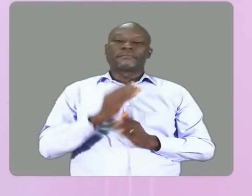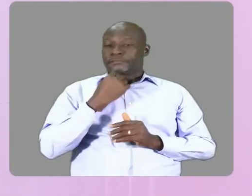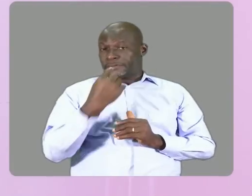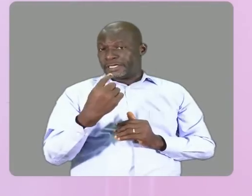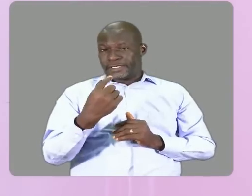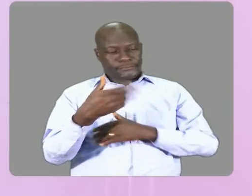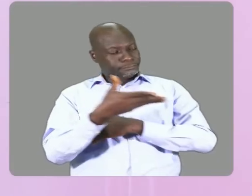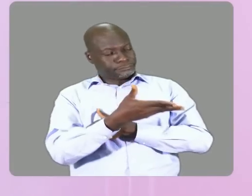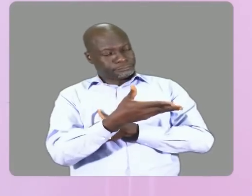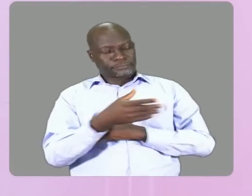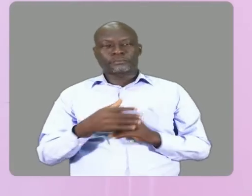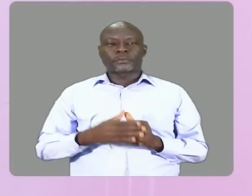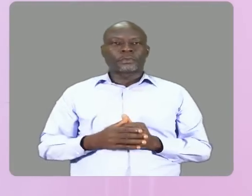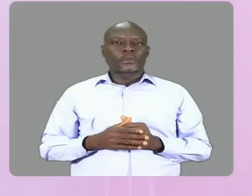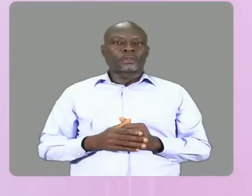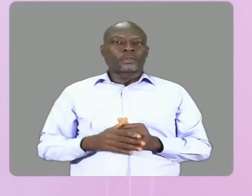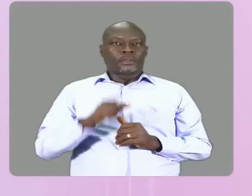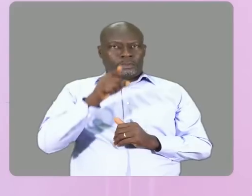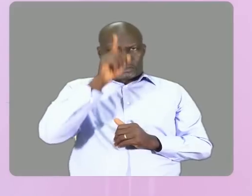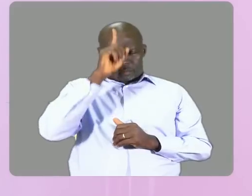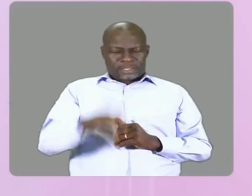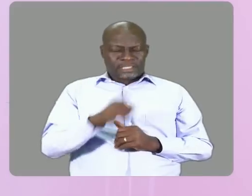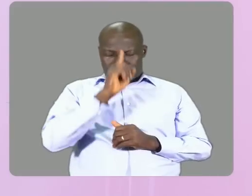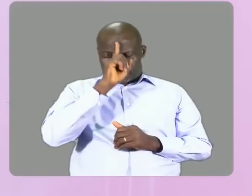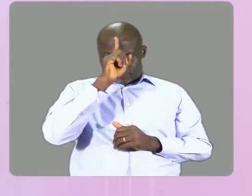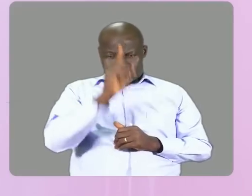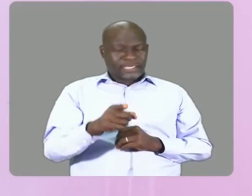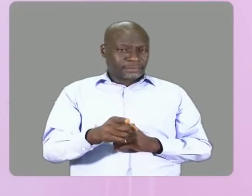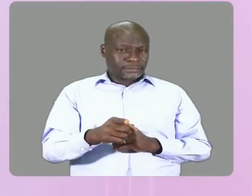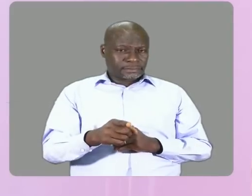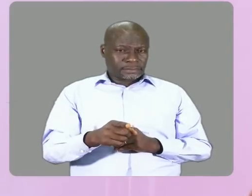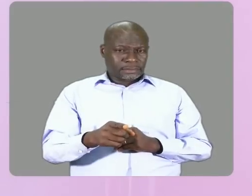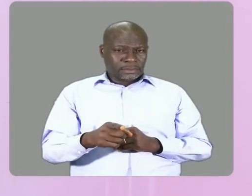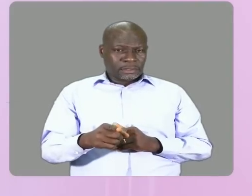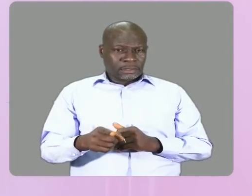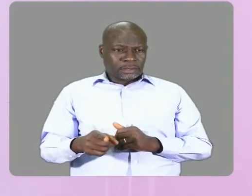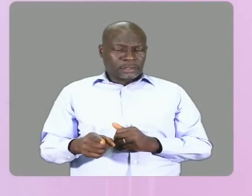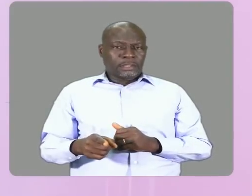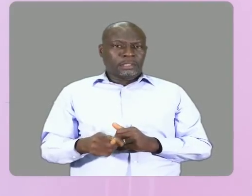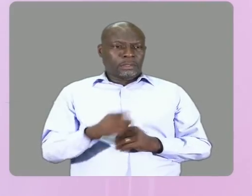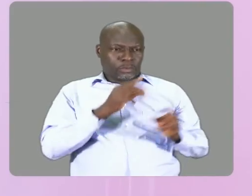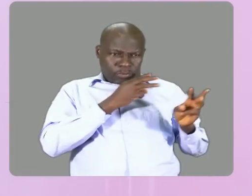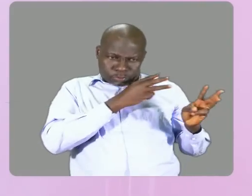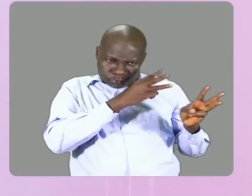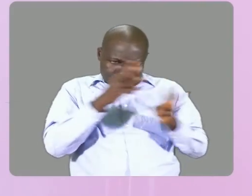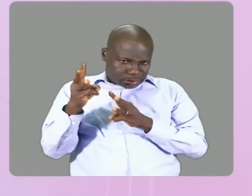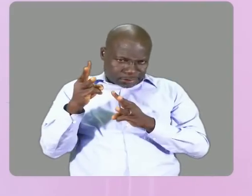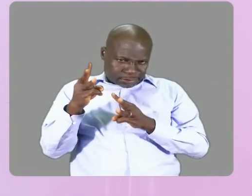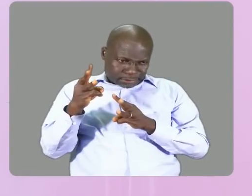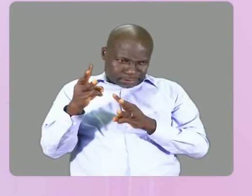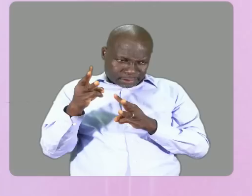Ose mweni enaho na monyen.